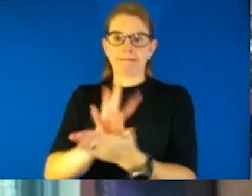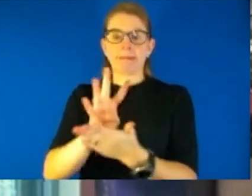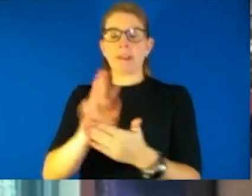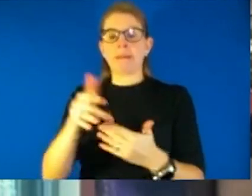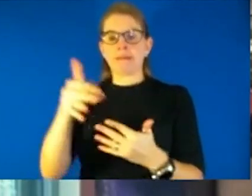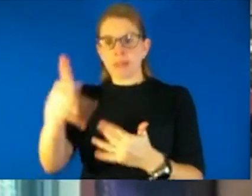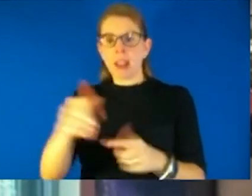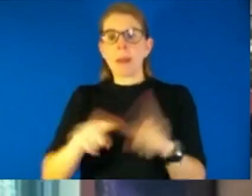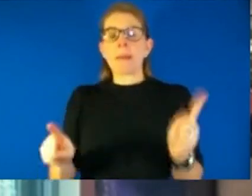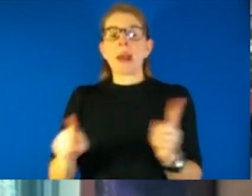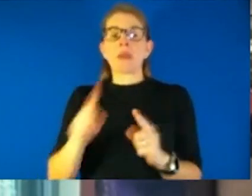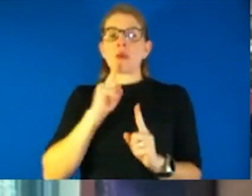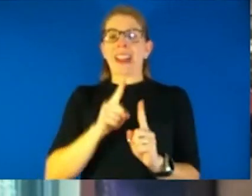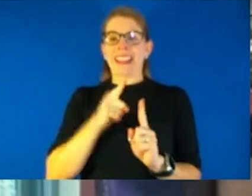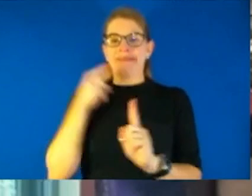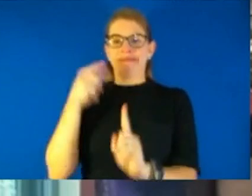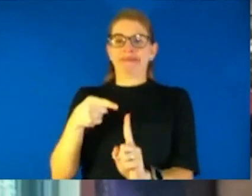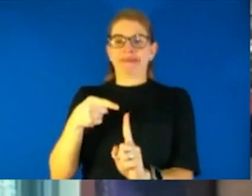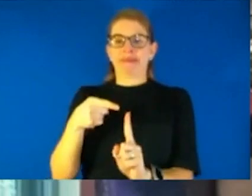grand scheme of things that